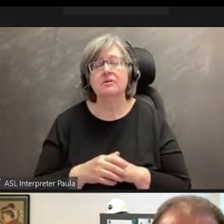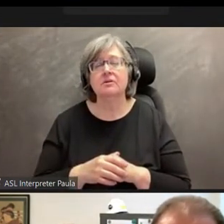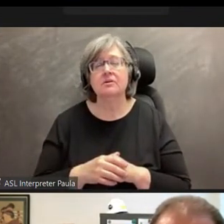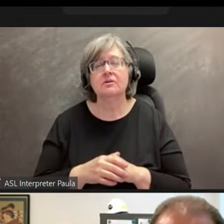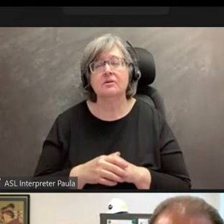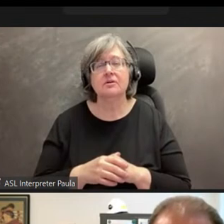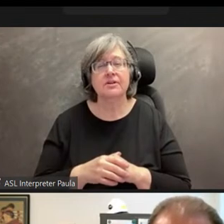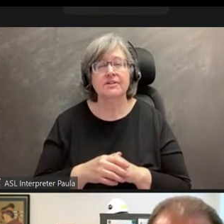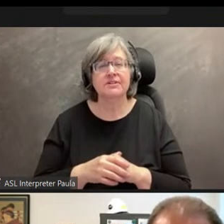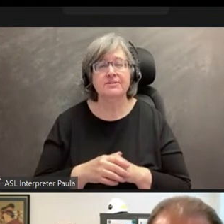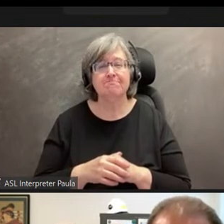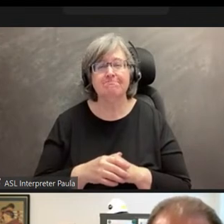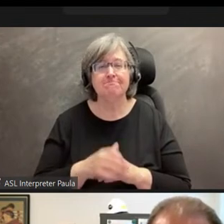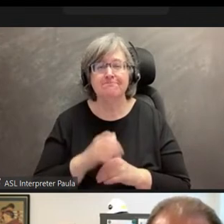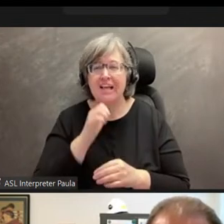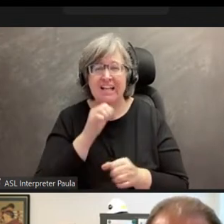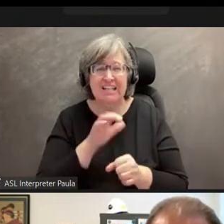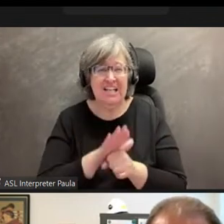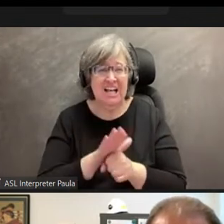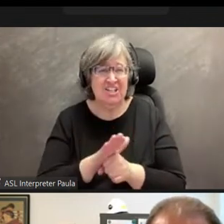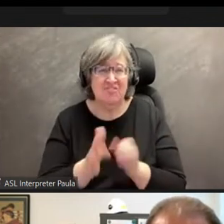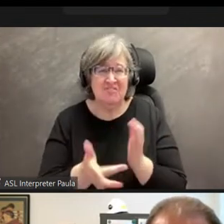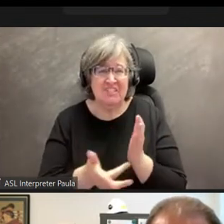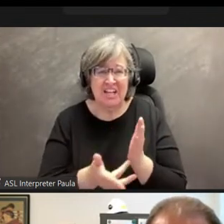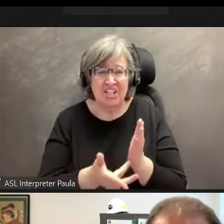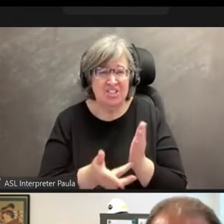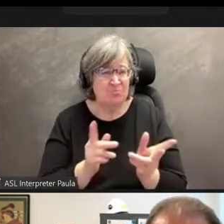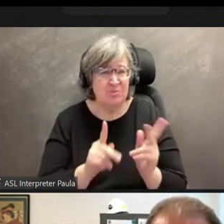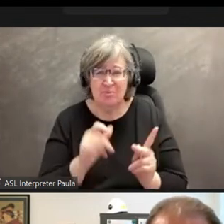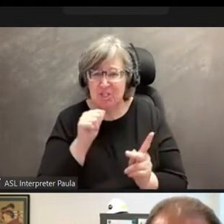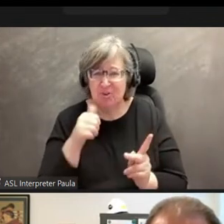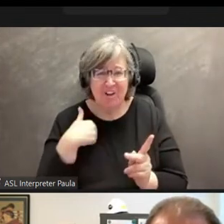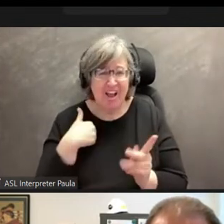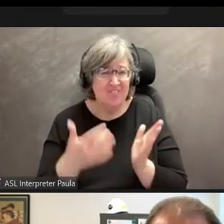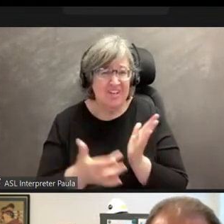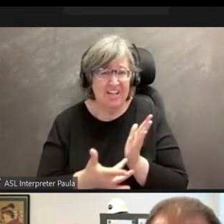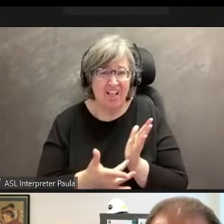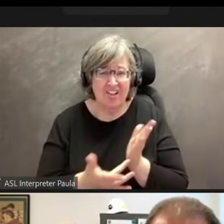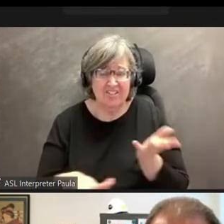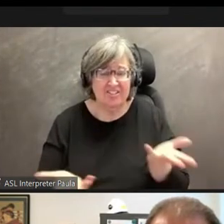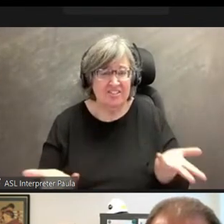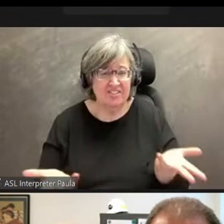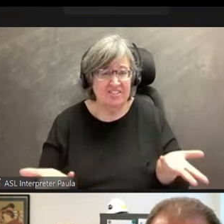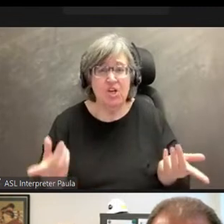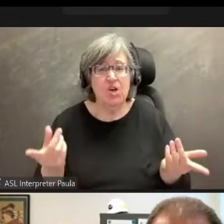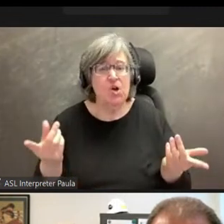lack of technology that some people may not have access to.